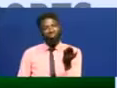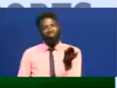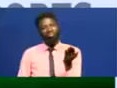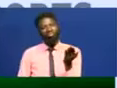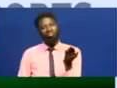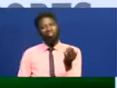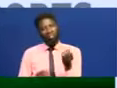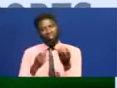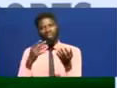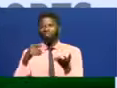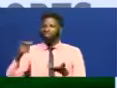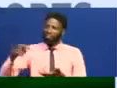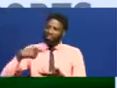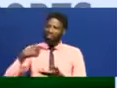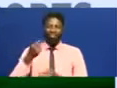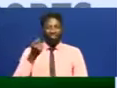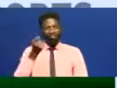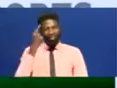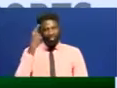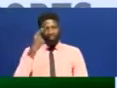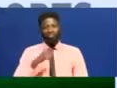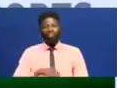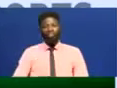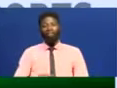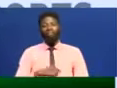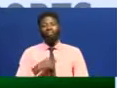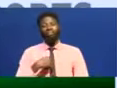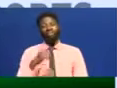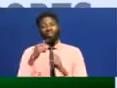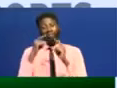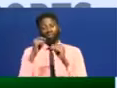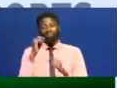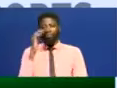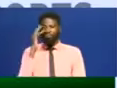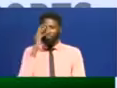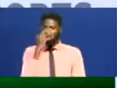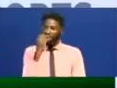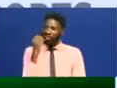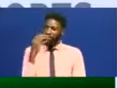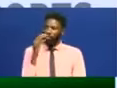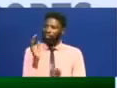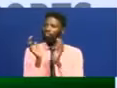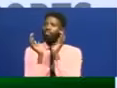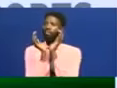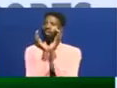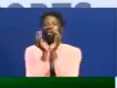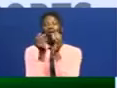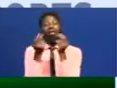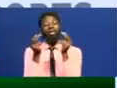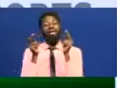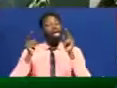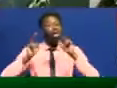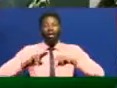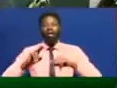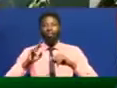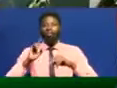lot. And I want to tell you, those beautiful stadia don't just happen. They don't just happen.